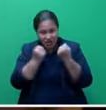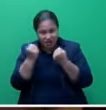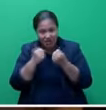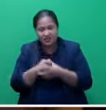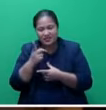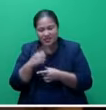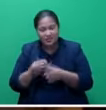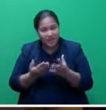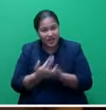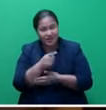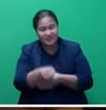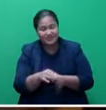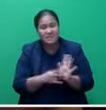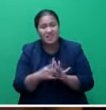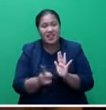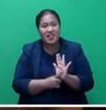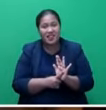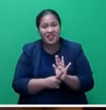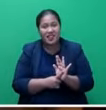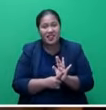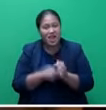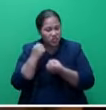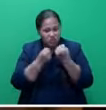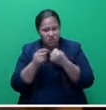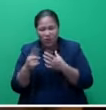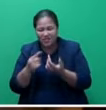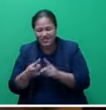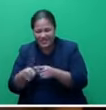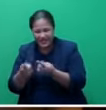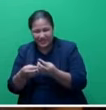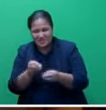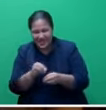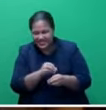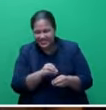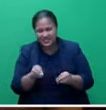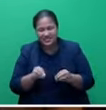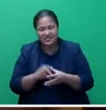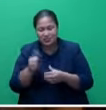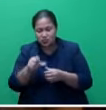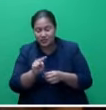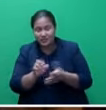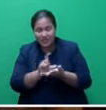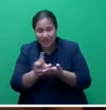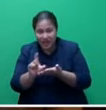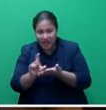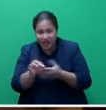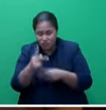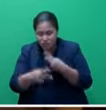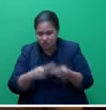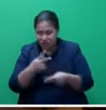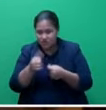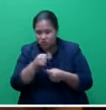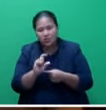enters the mills, sugars and bagasse particles and lime, which is used in the clarification process and used as a